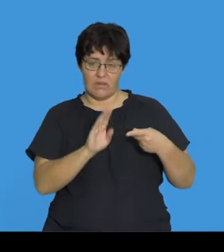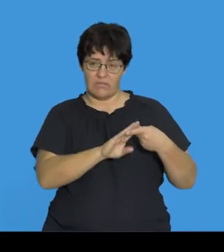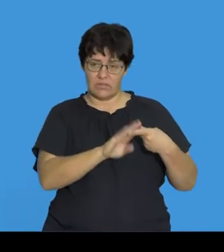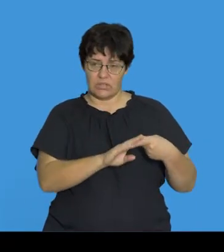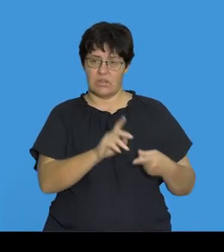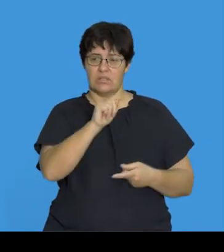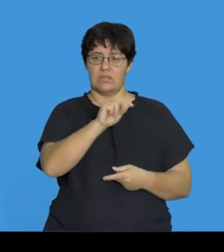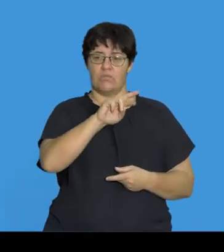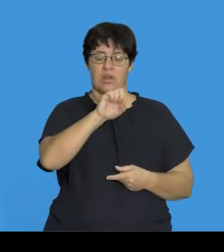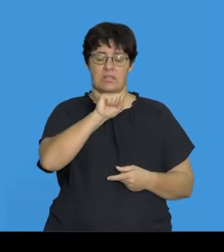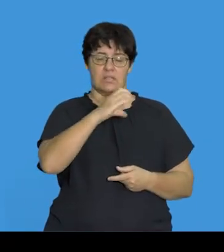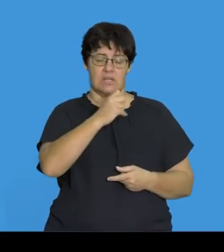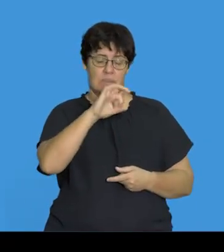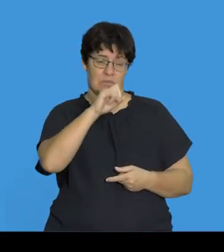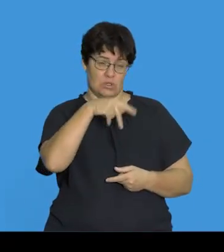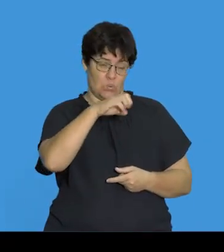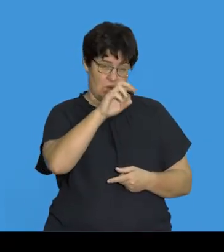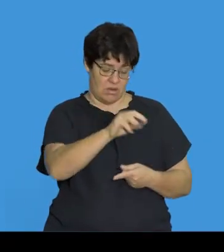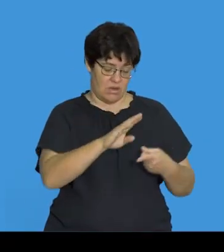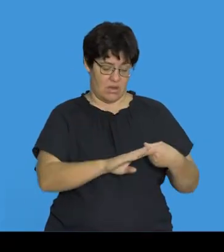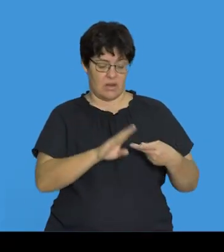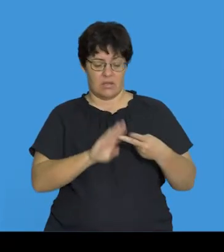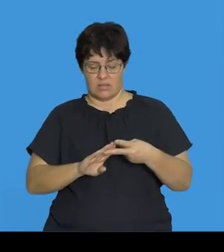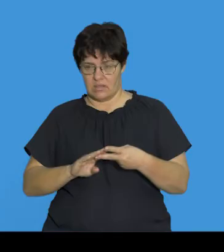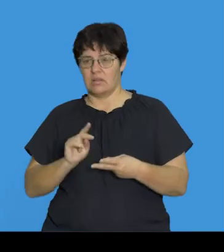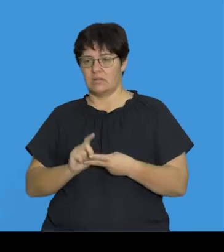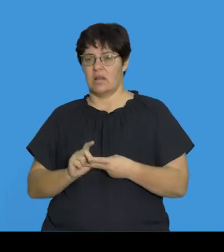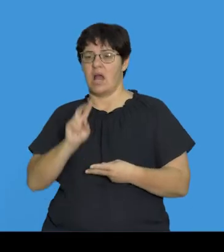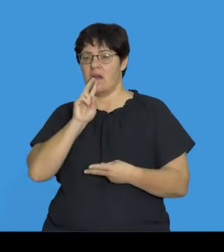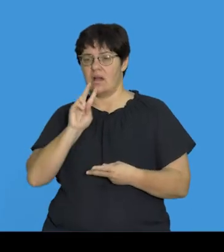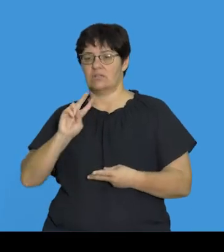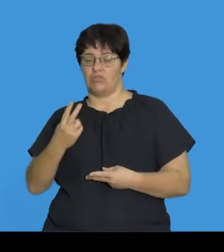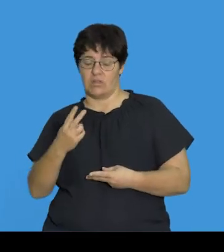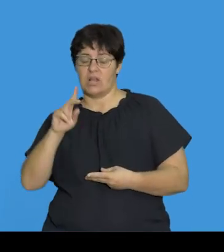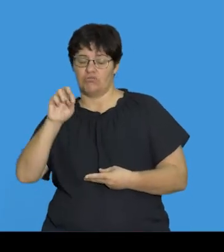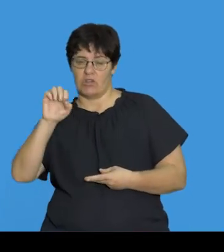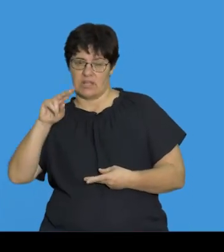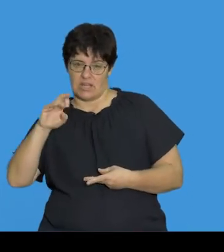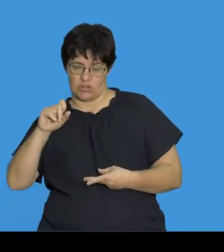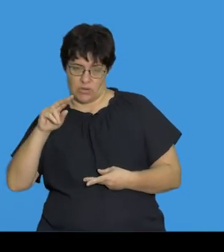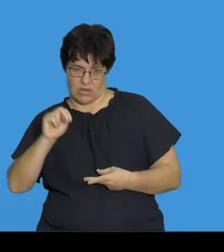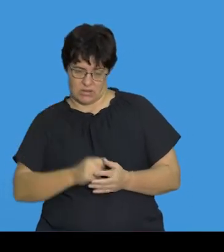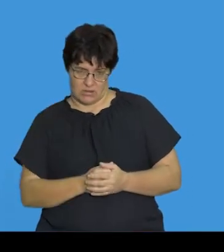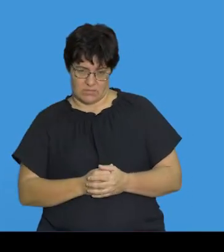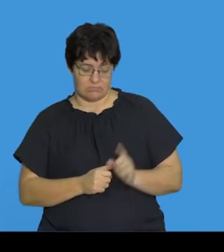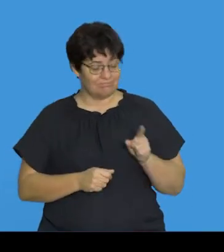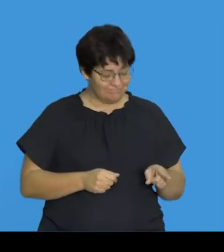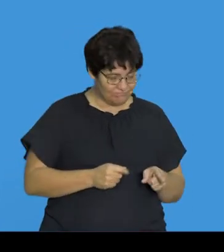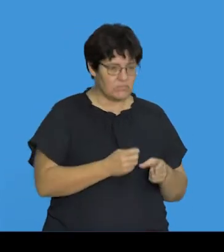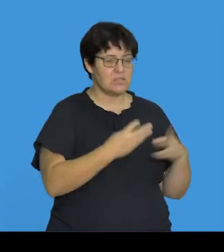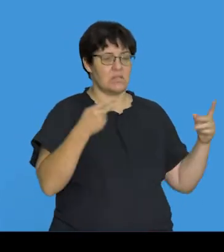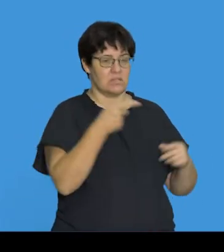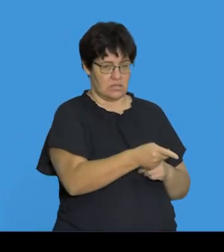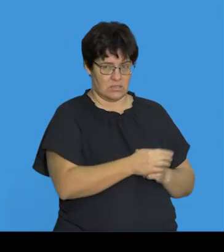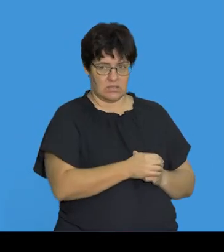called transcription, and the second step is called translation. I'm going to pause at the word transcript, and I'm going